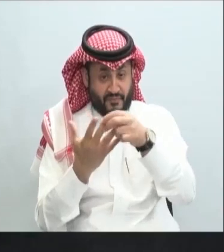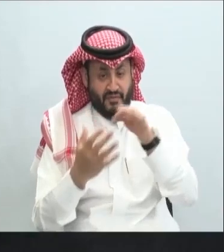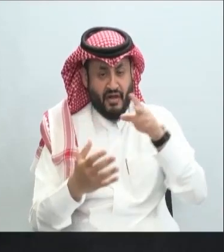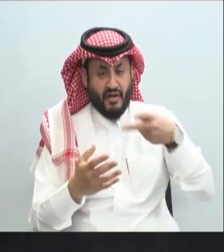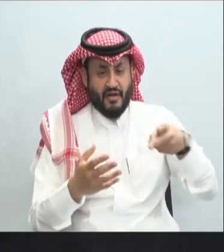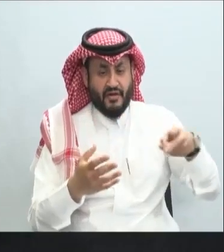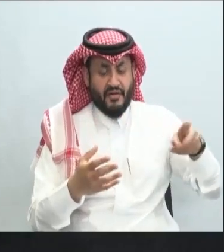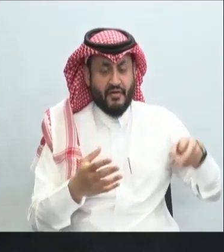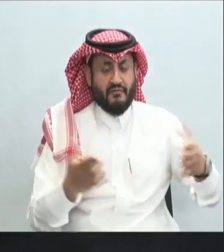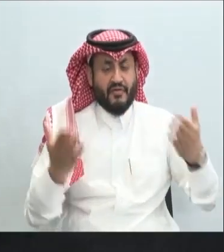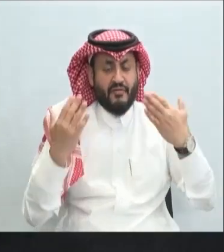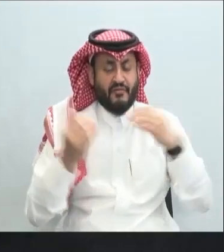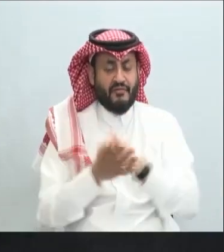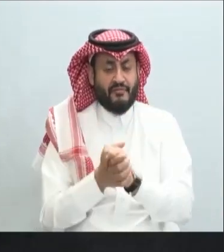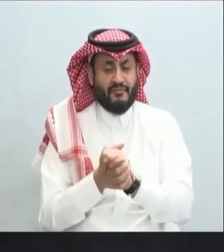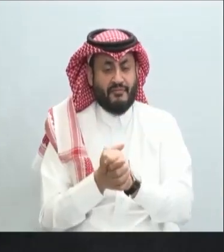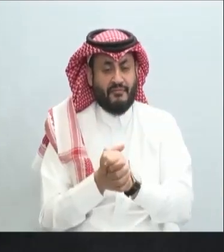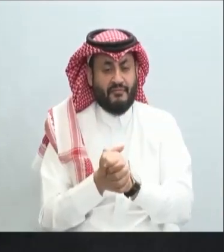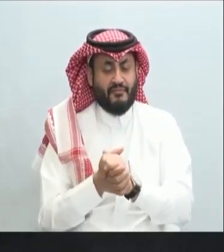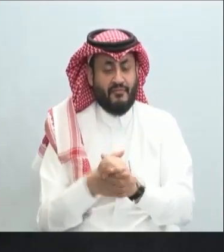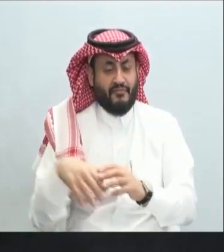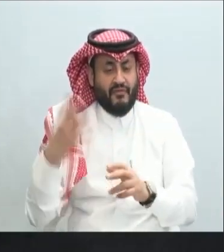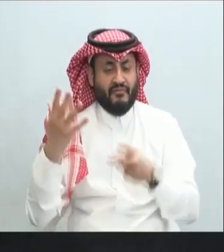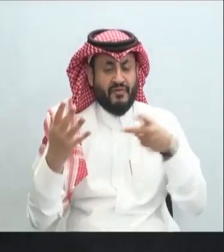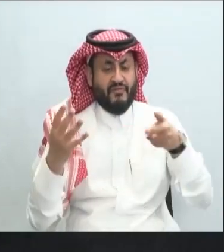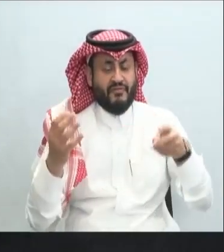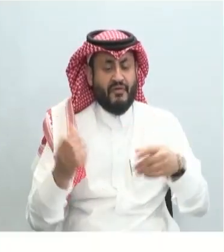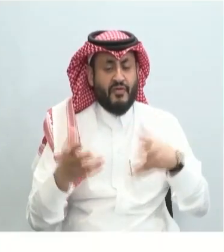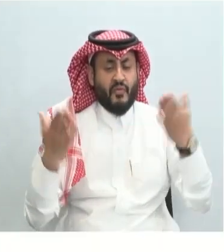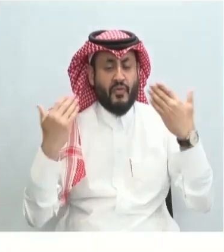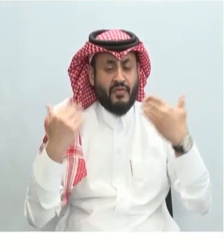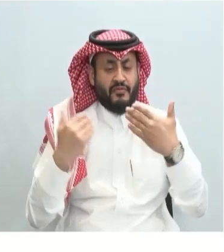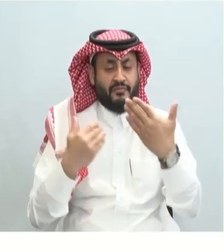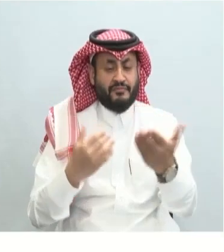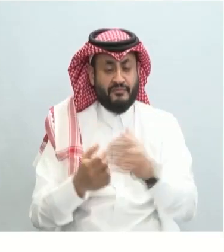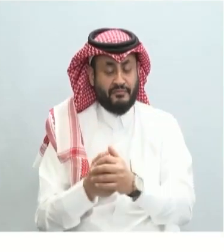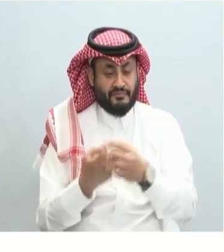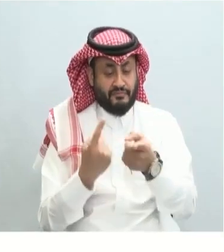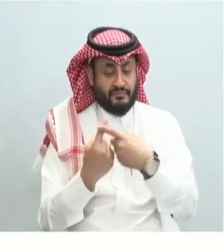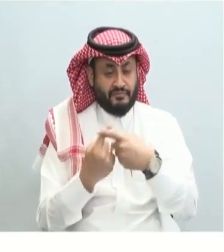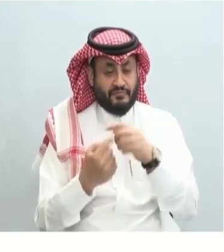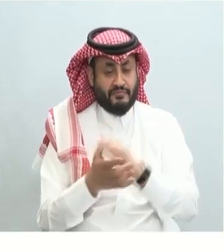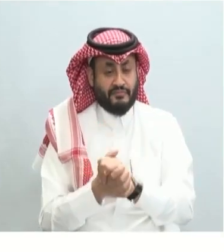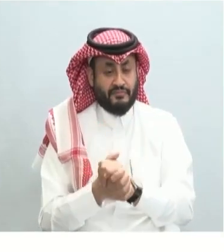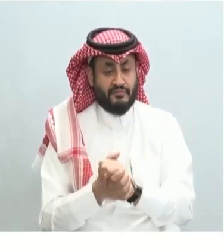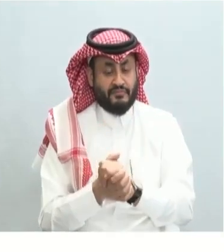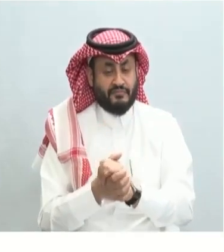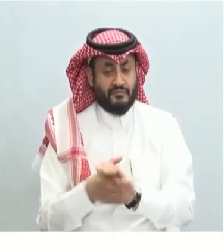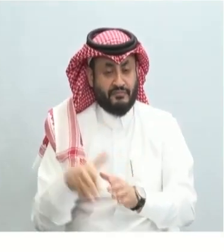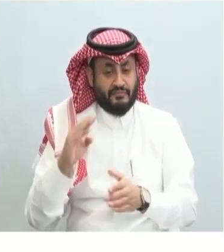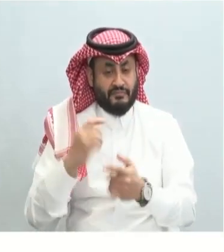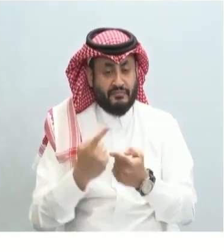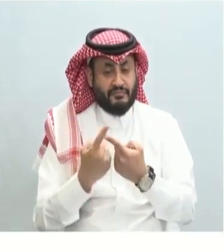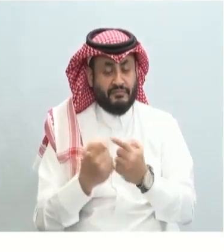weather or five different types of weather in this lesson. The first one to answer this